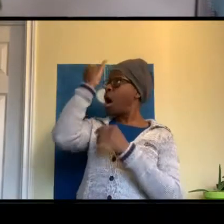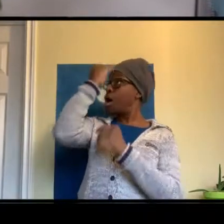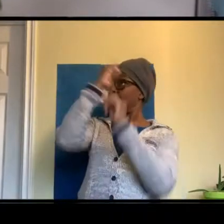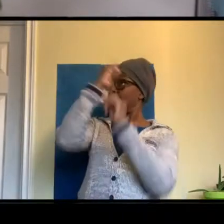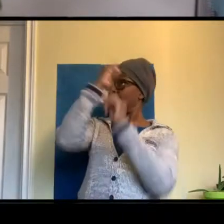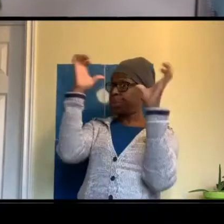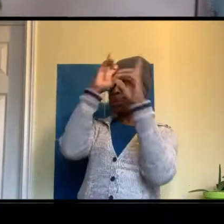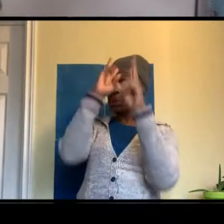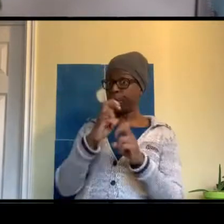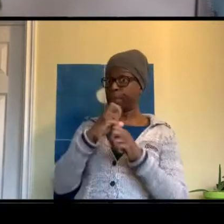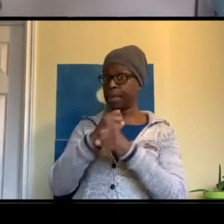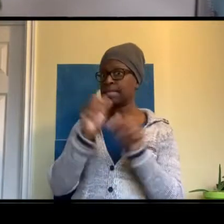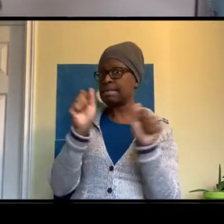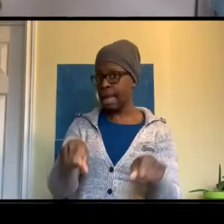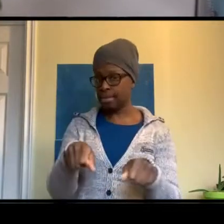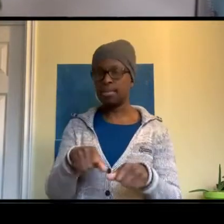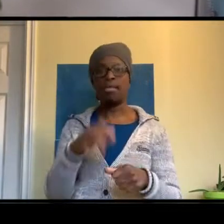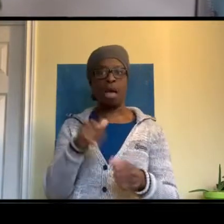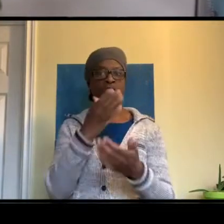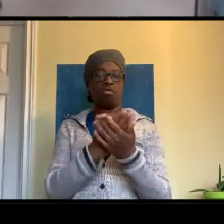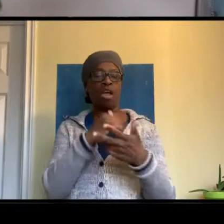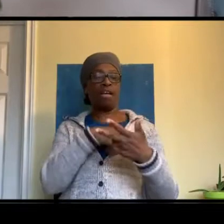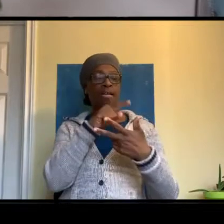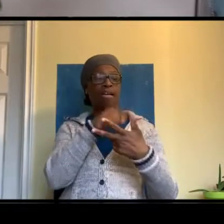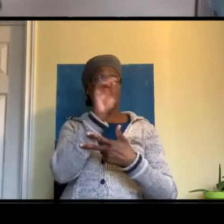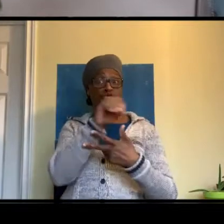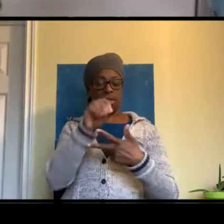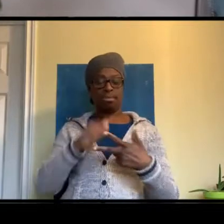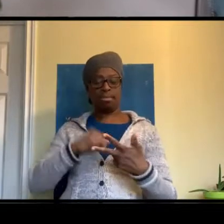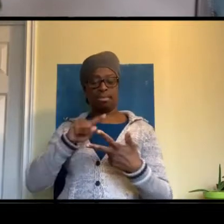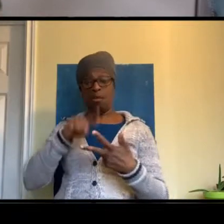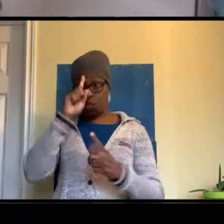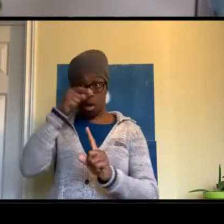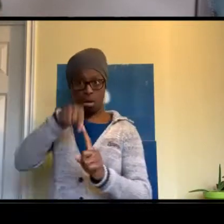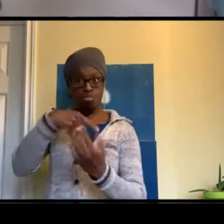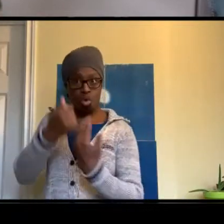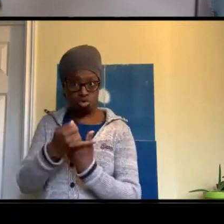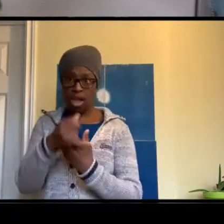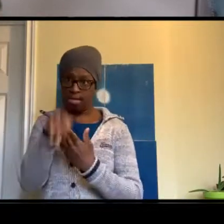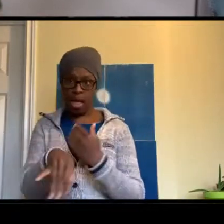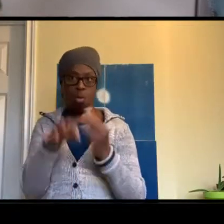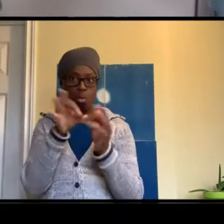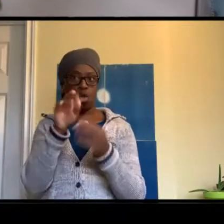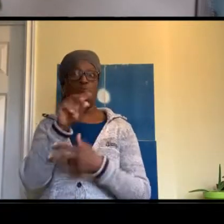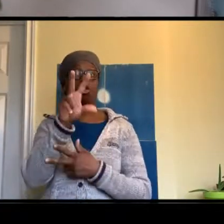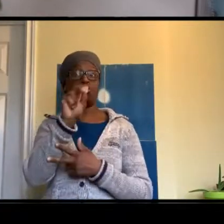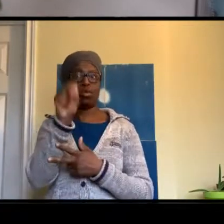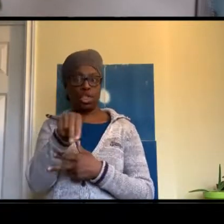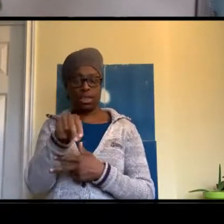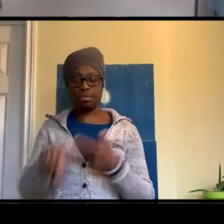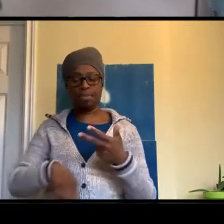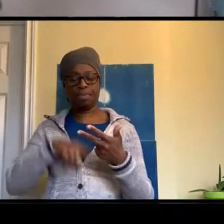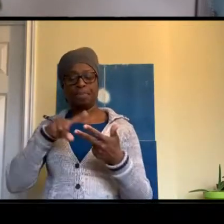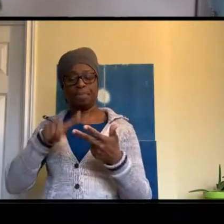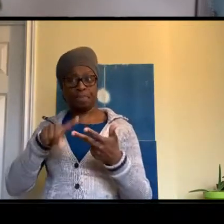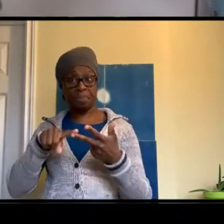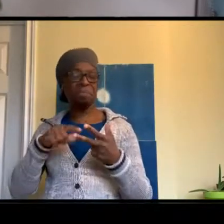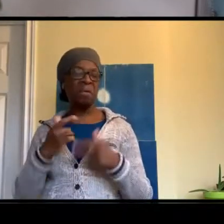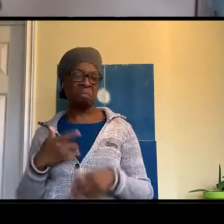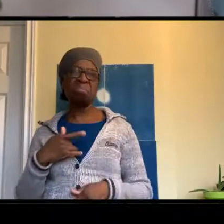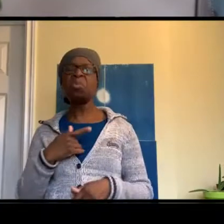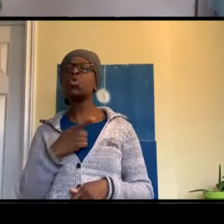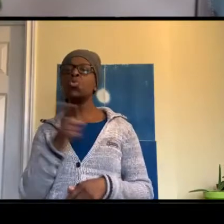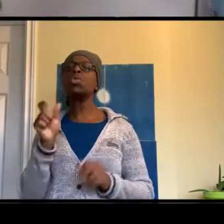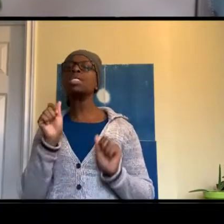playwright, strong support materials include archival video excerpts of other productions that you may have done